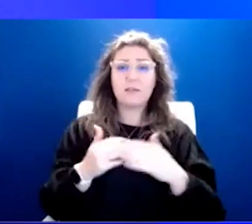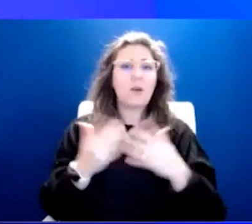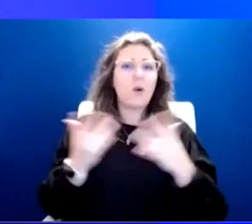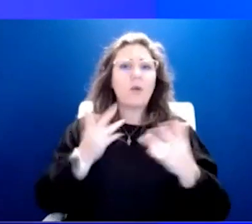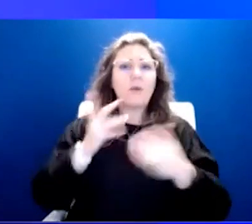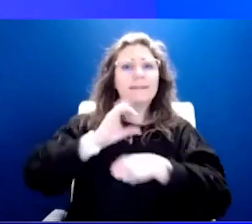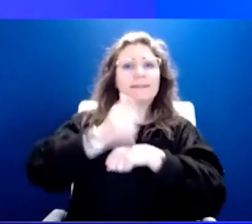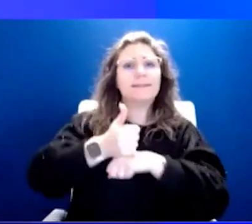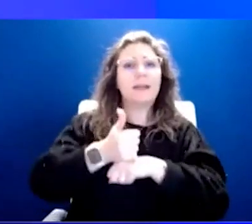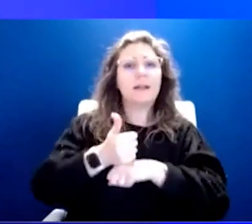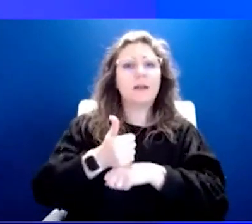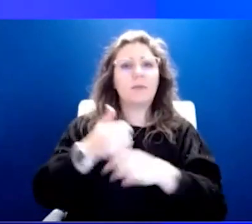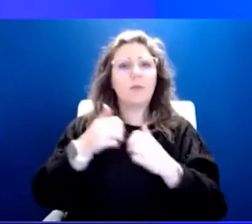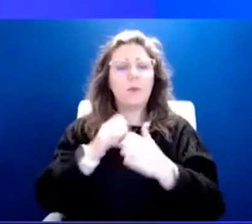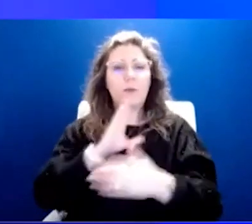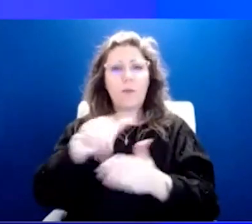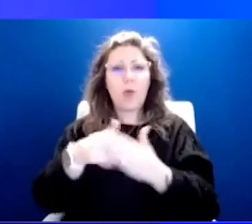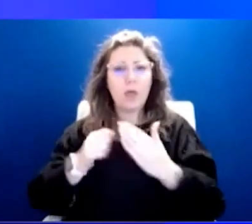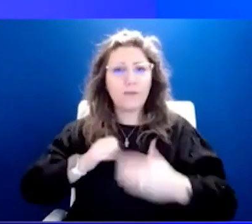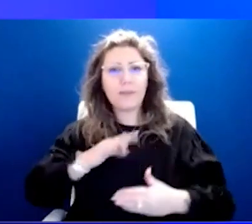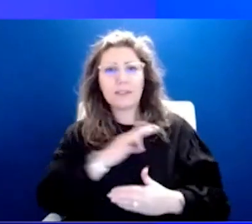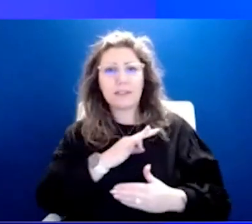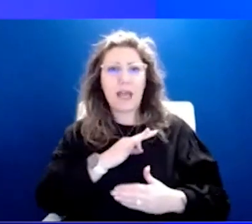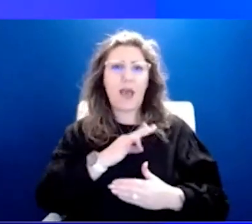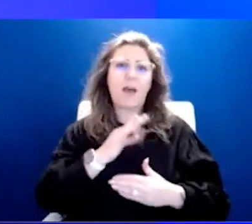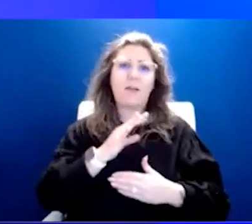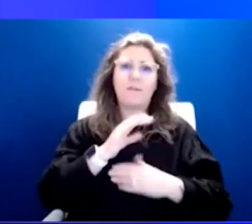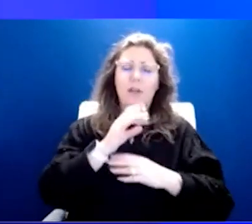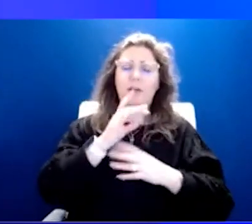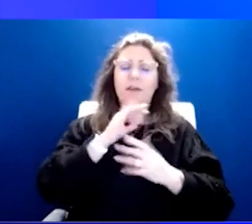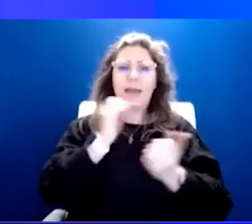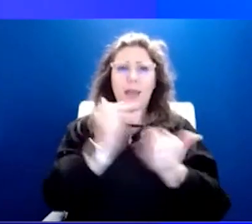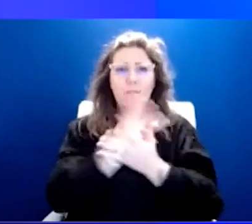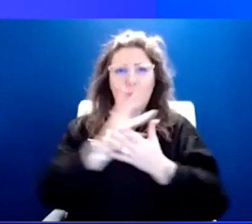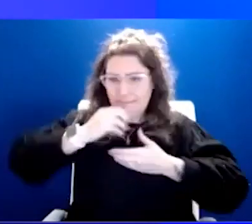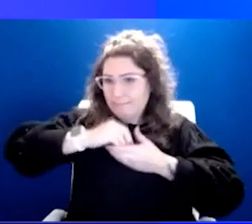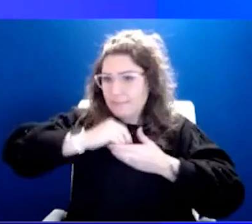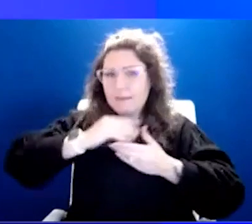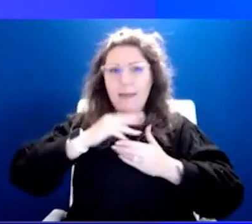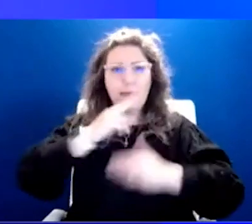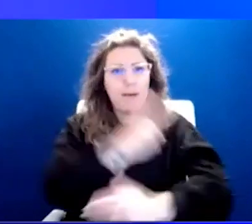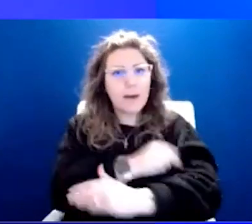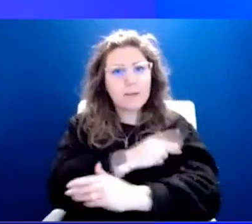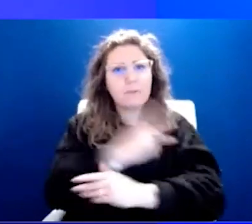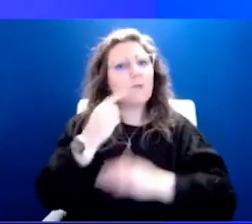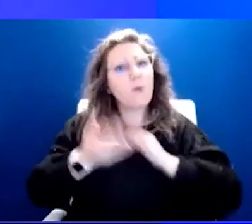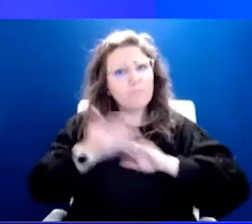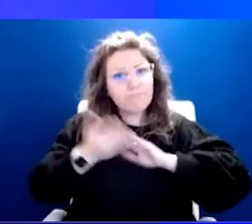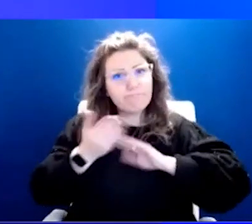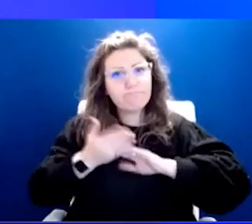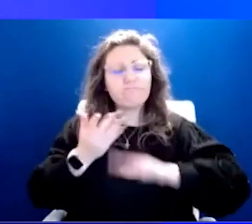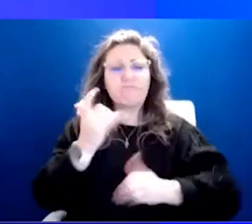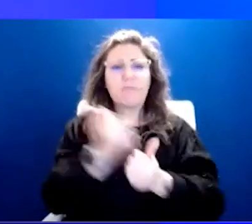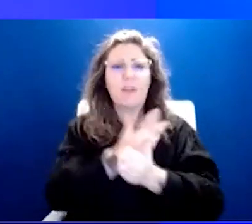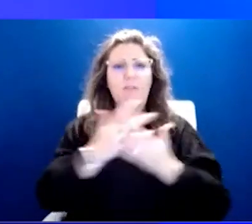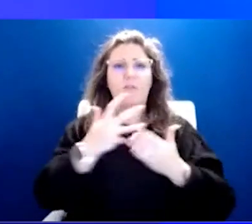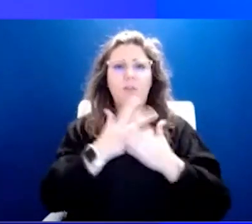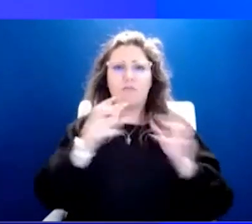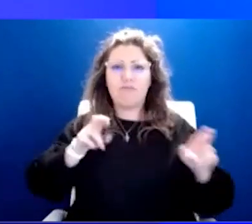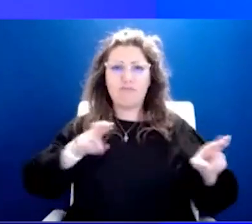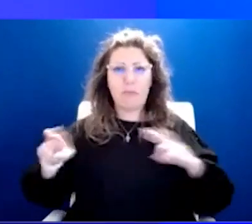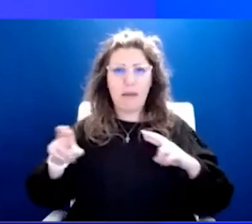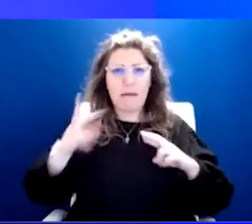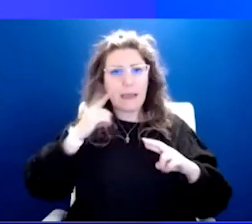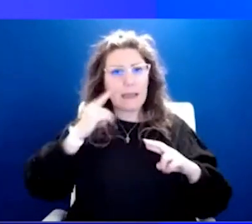of our staff, or our infrastructure, for the hospitals to be able to make sure that everything is ready if we start to see